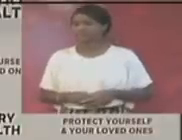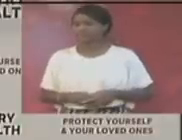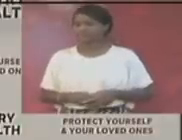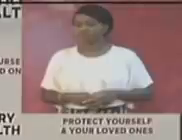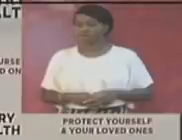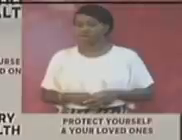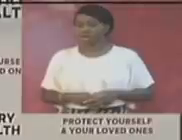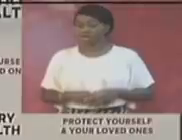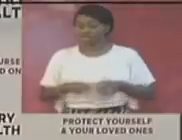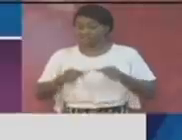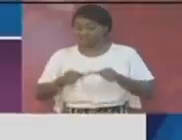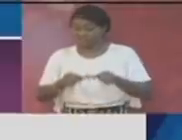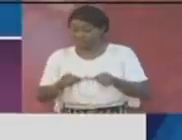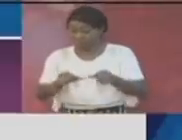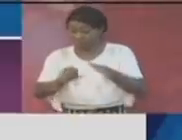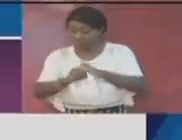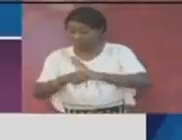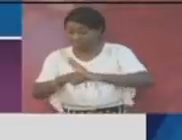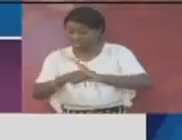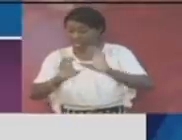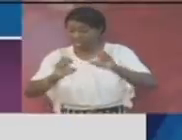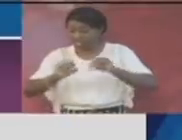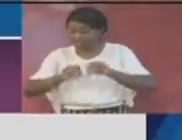long COVID contagious?